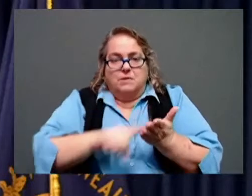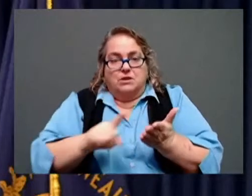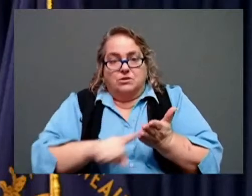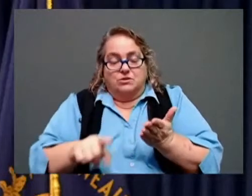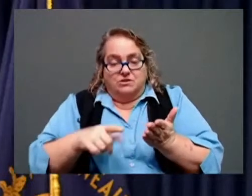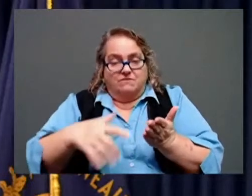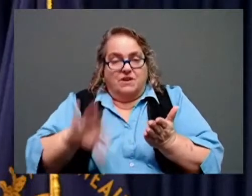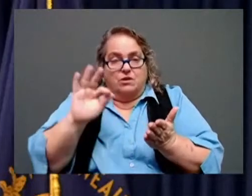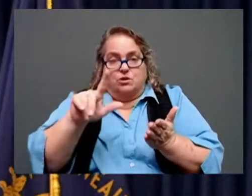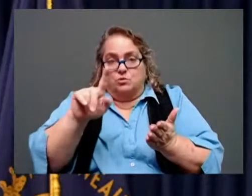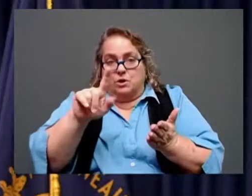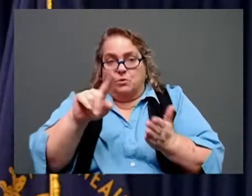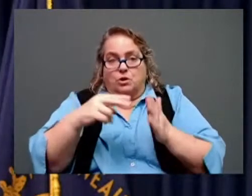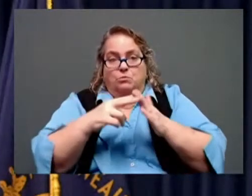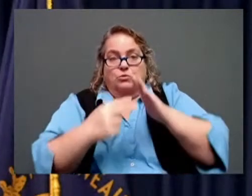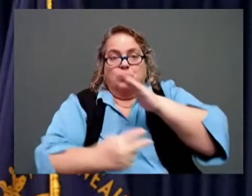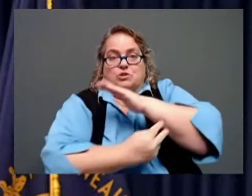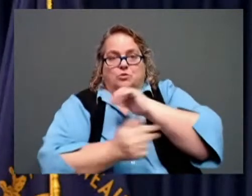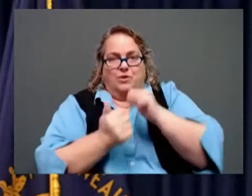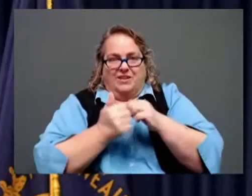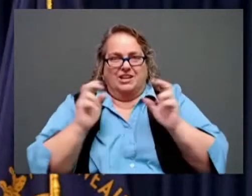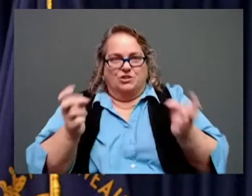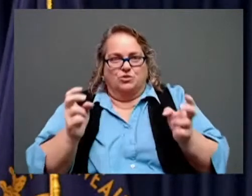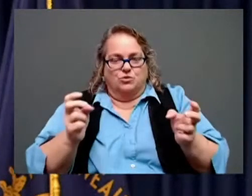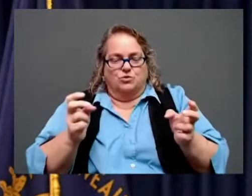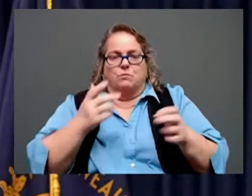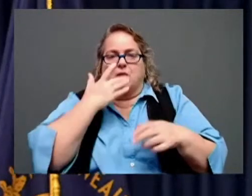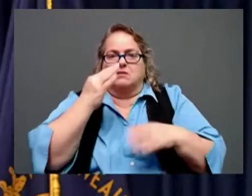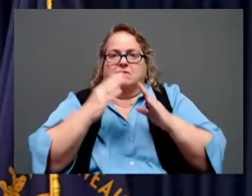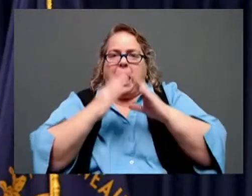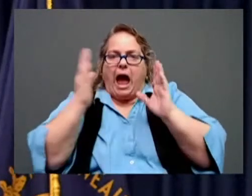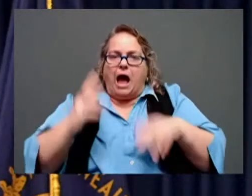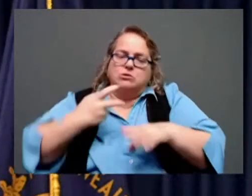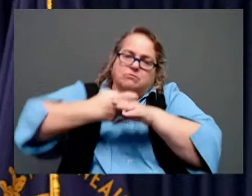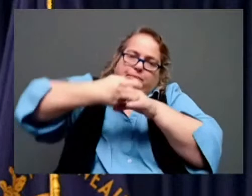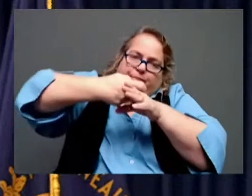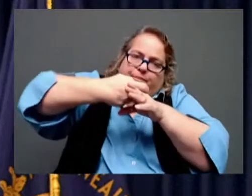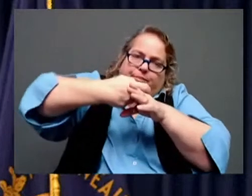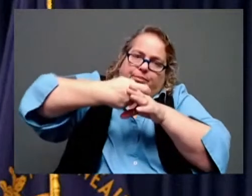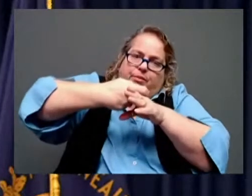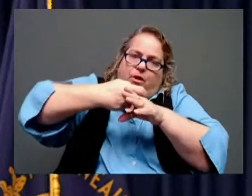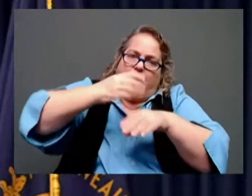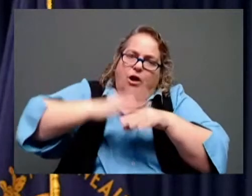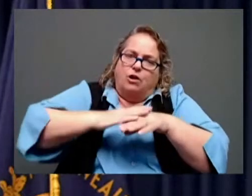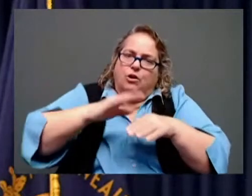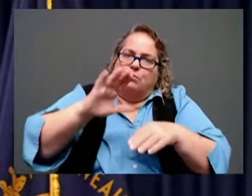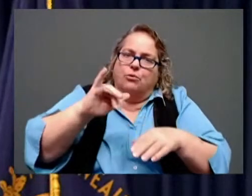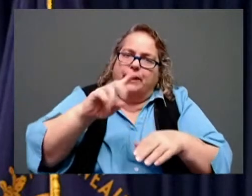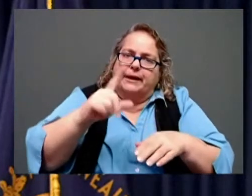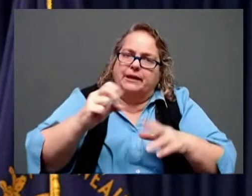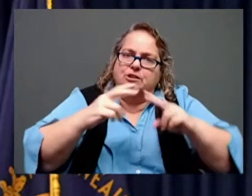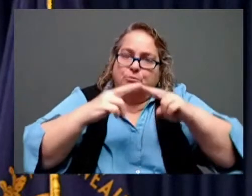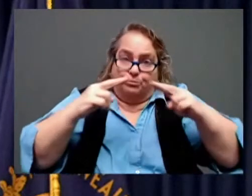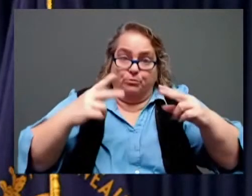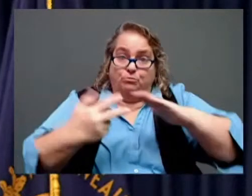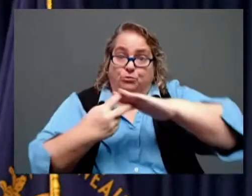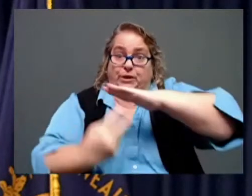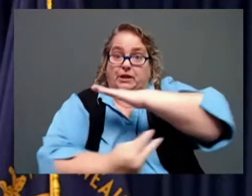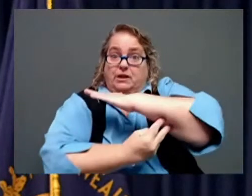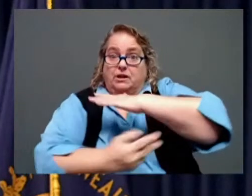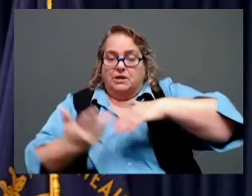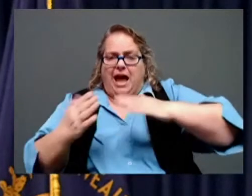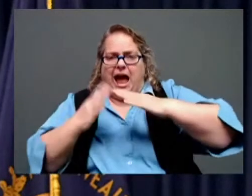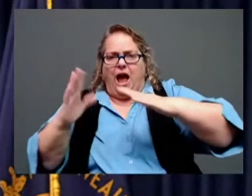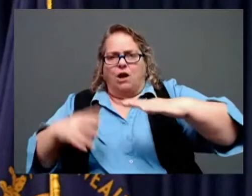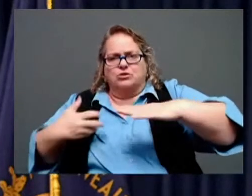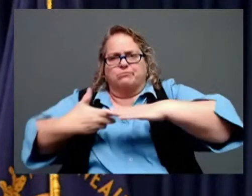range from being impassable because of debris, houses on top of them. And some are totally washed out. We got